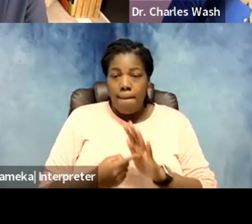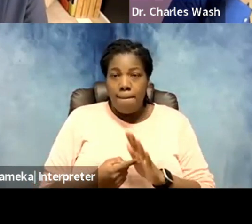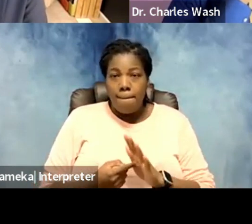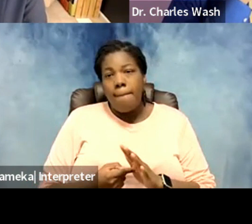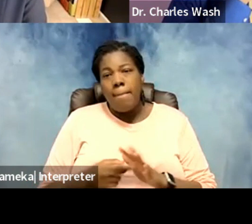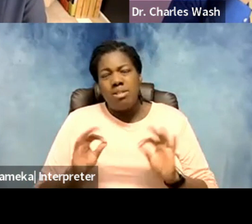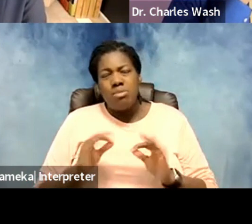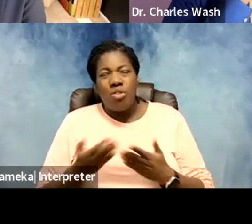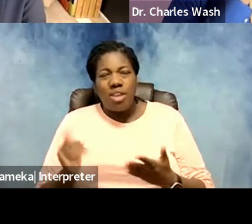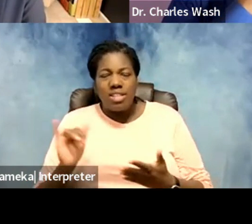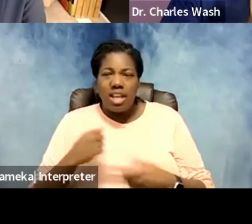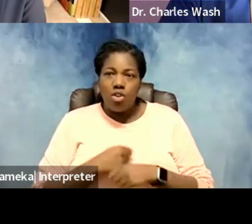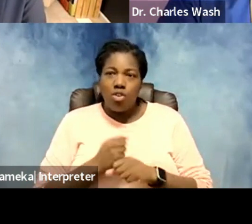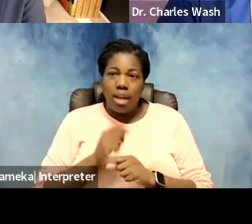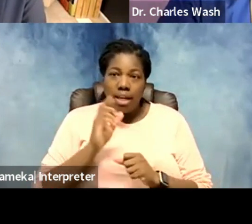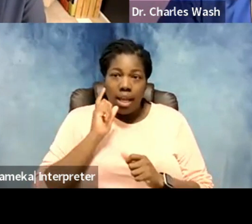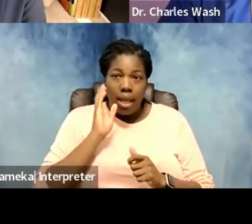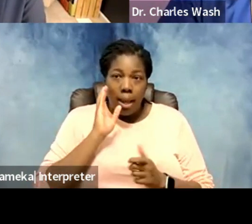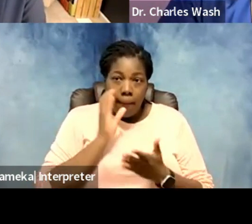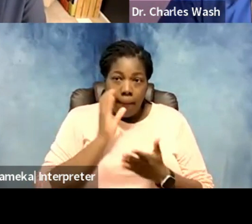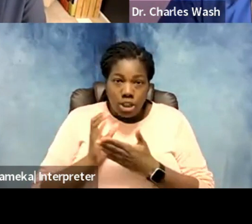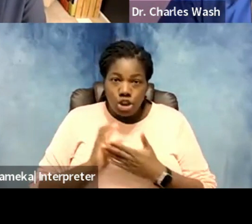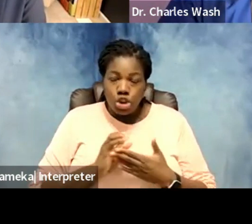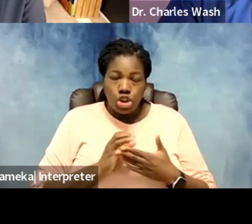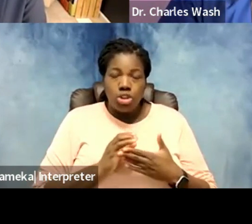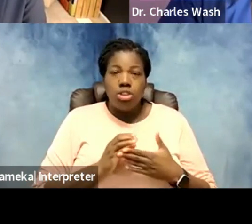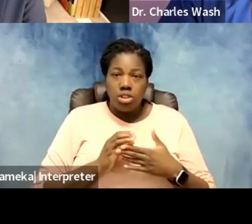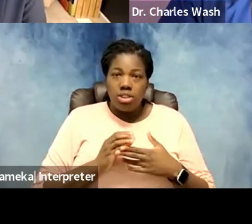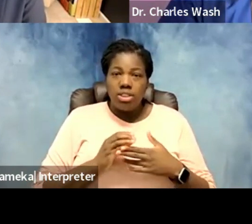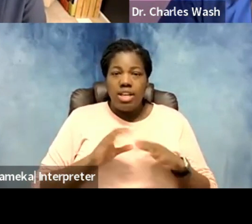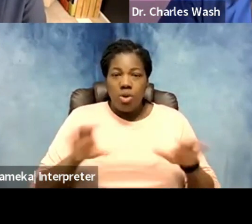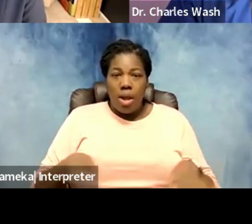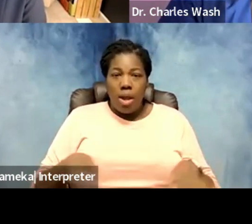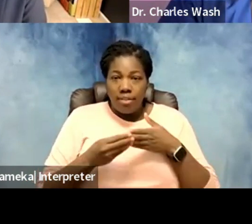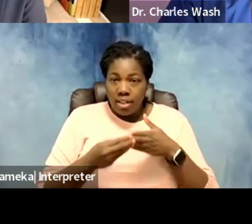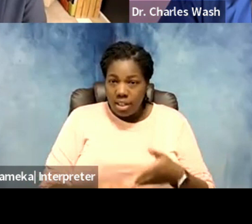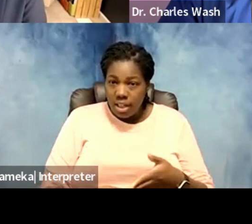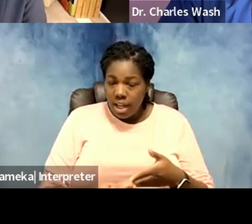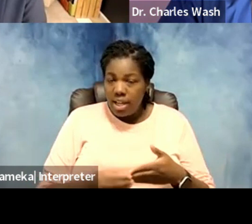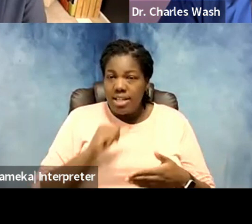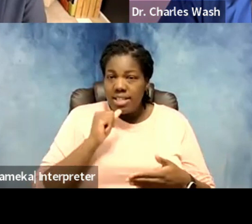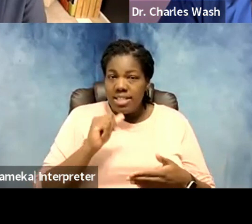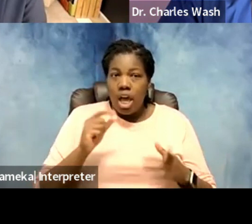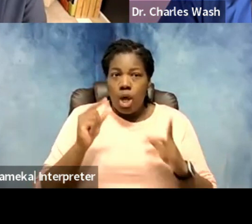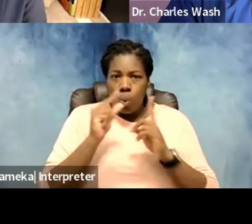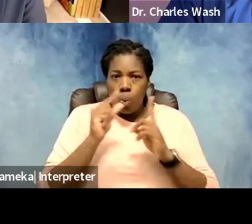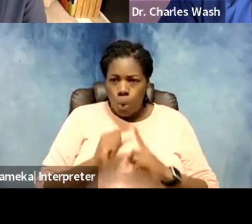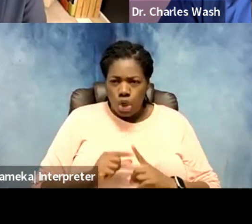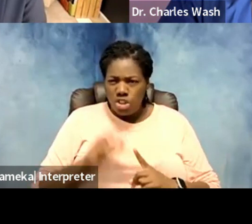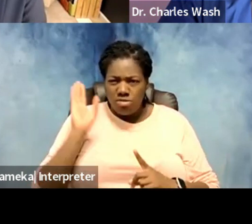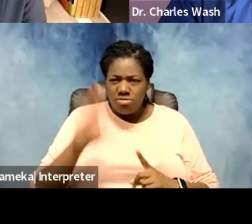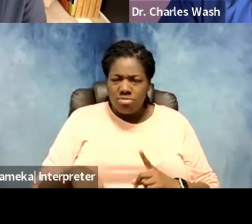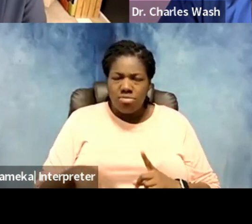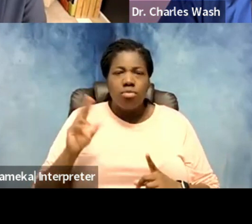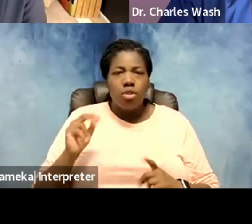like creating photos and diagrams through the activity guide. So it's not just all words, right? You